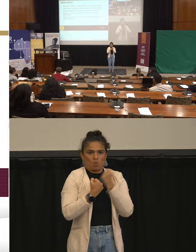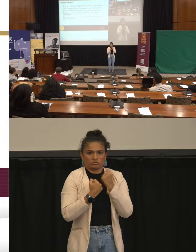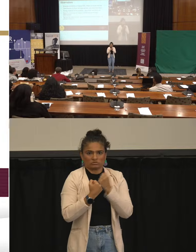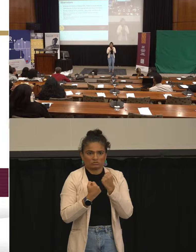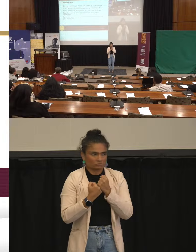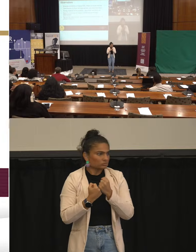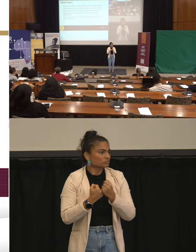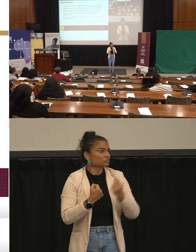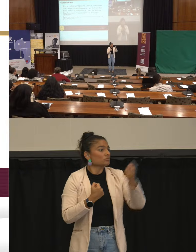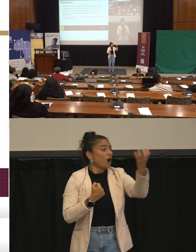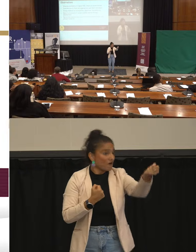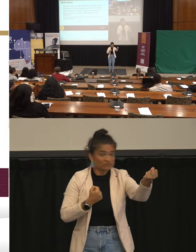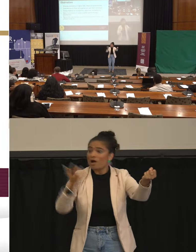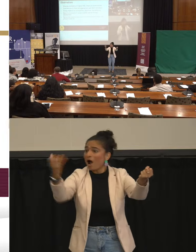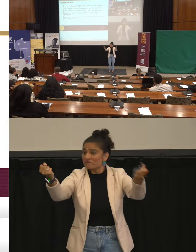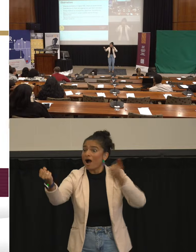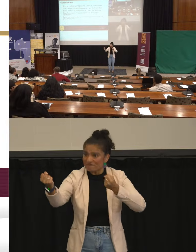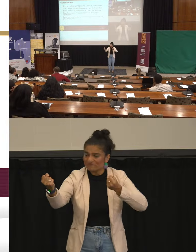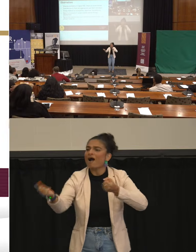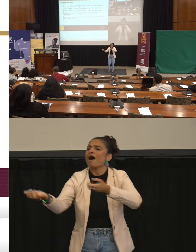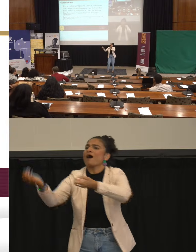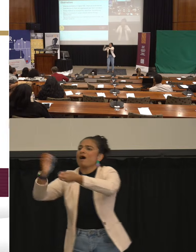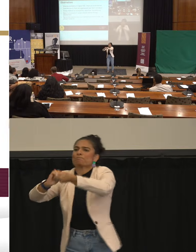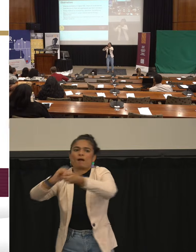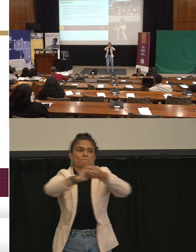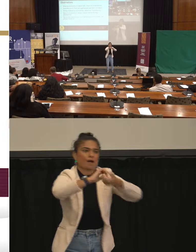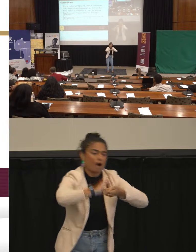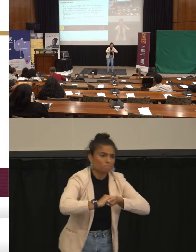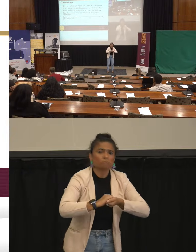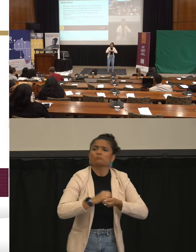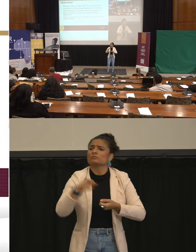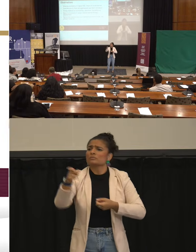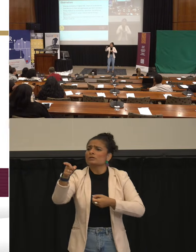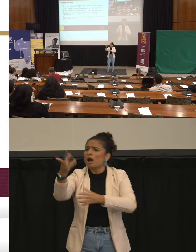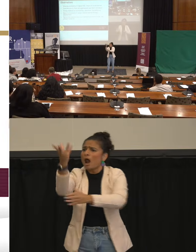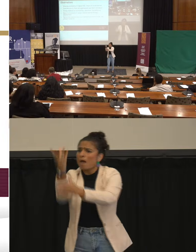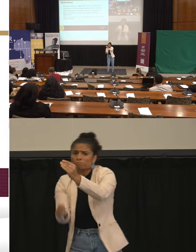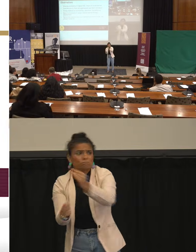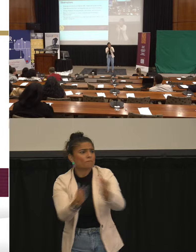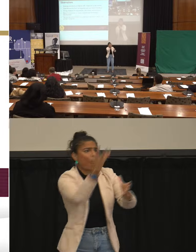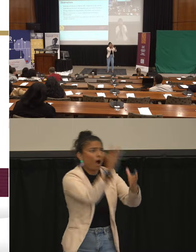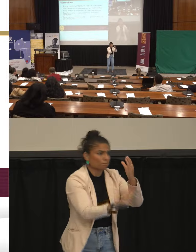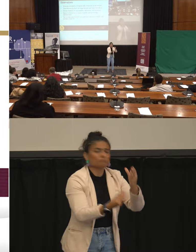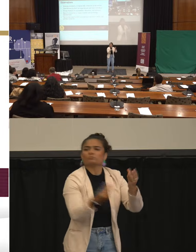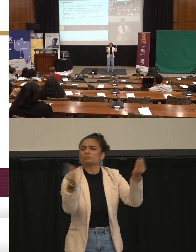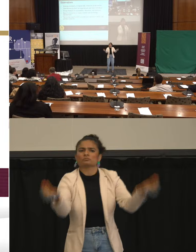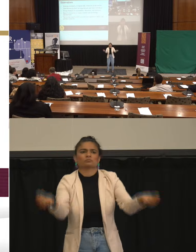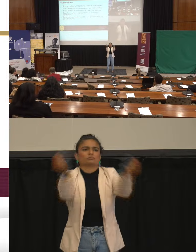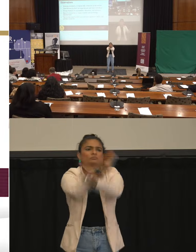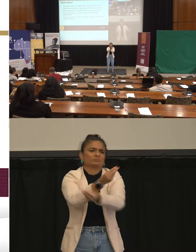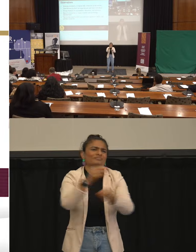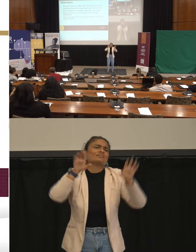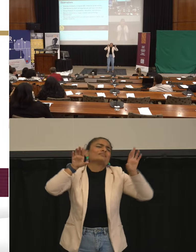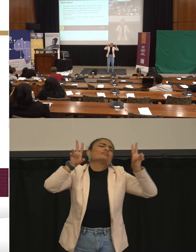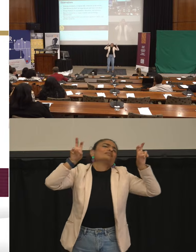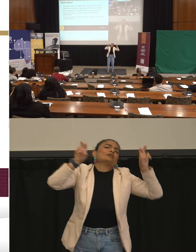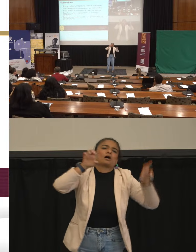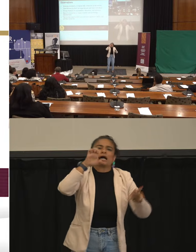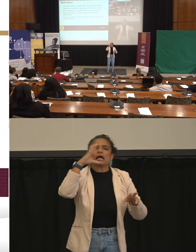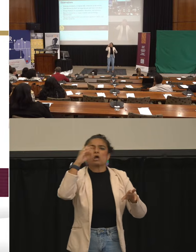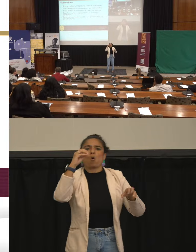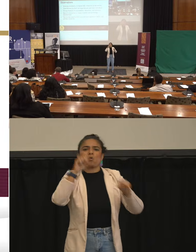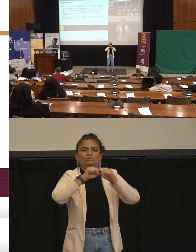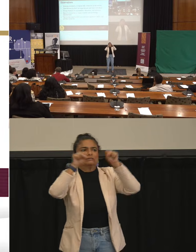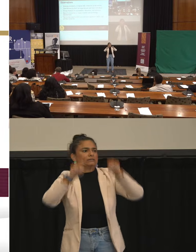We've observed that we need to ensure that there's collaborations in place, partnerships, so that we could together